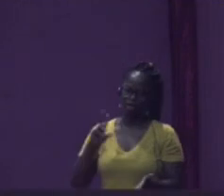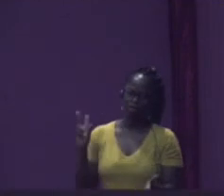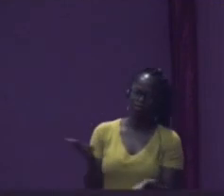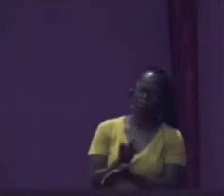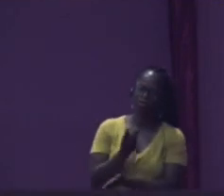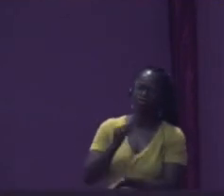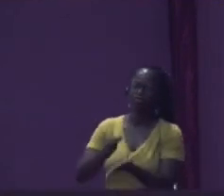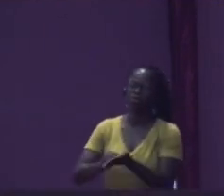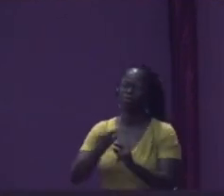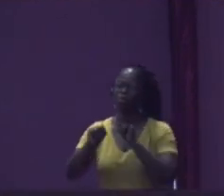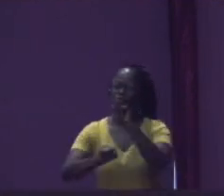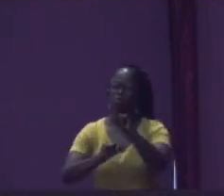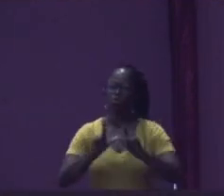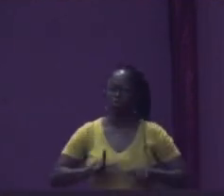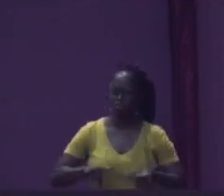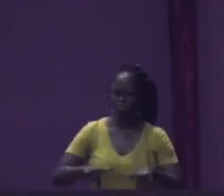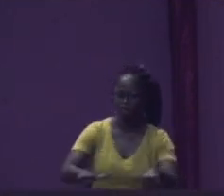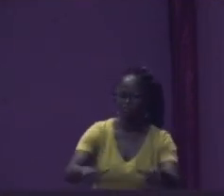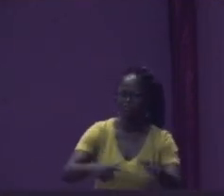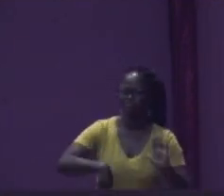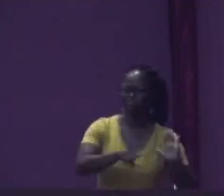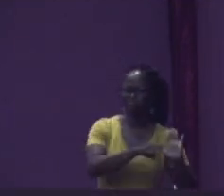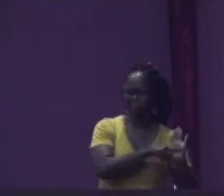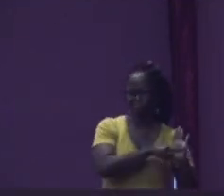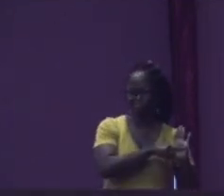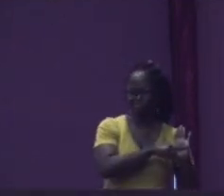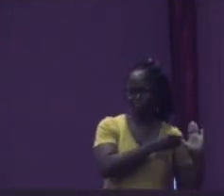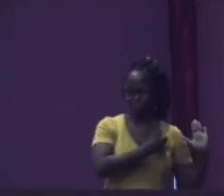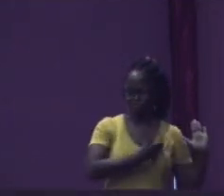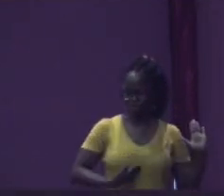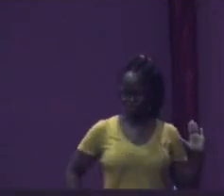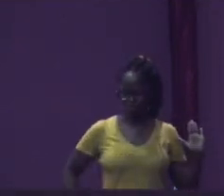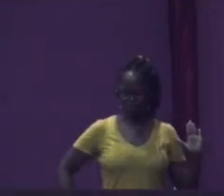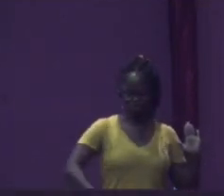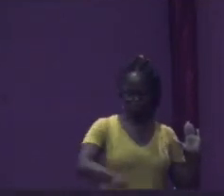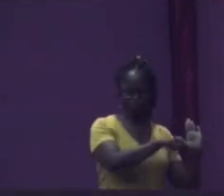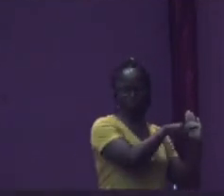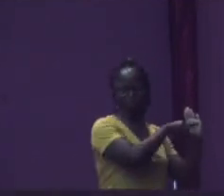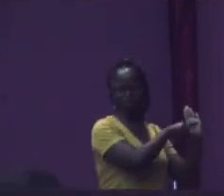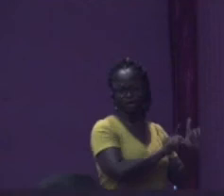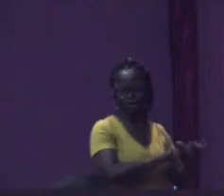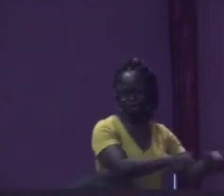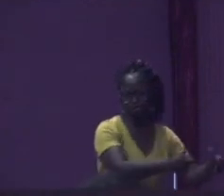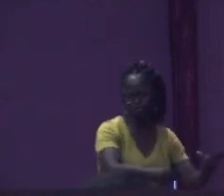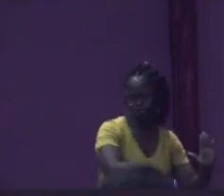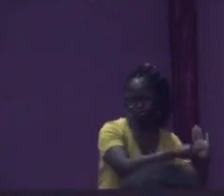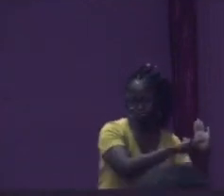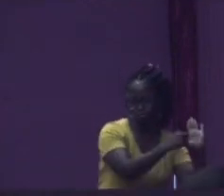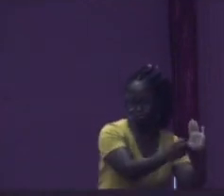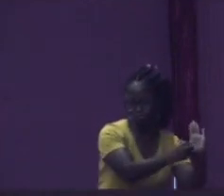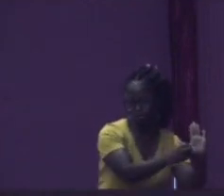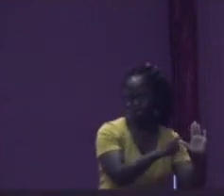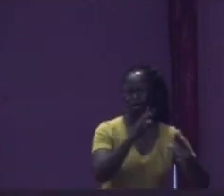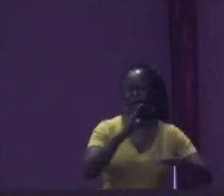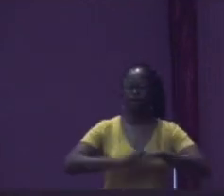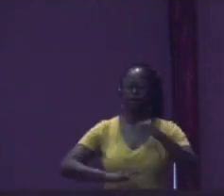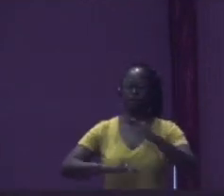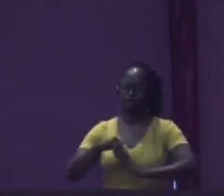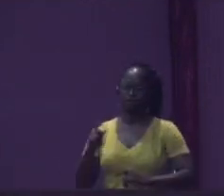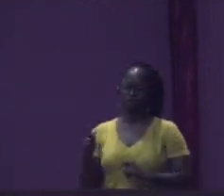negative attitude of the government programs and the government and the medical profession toward